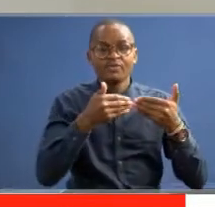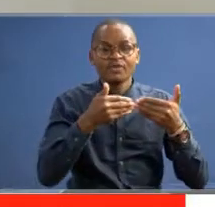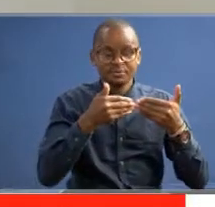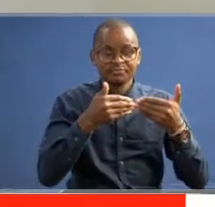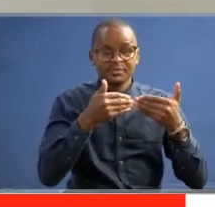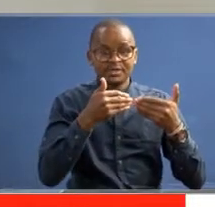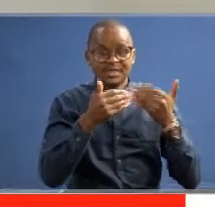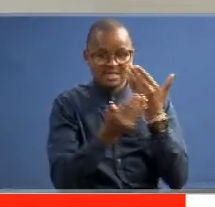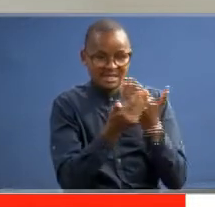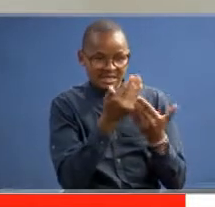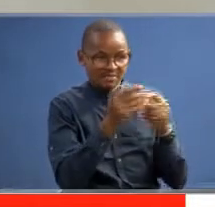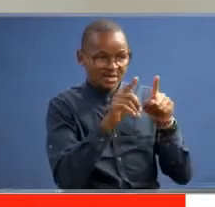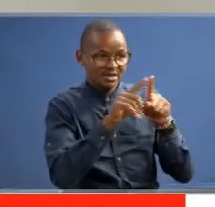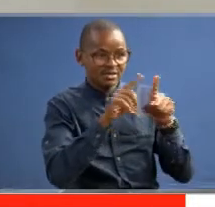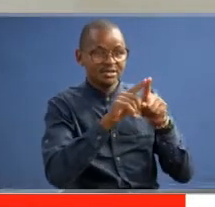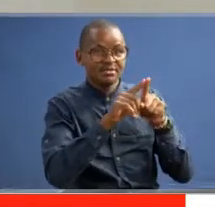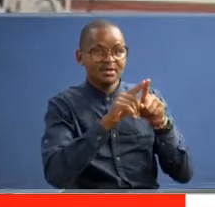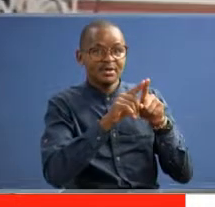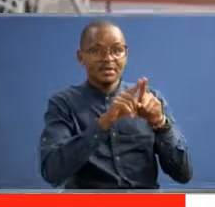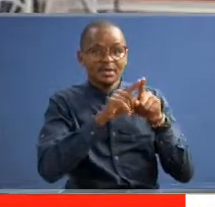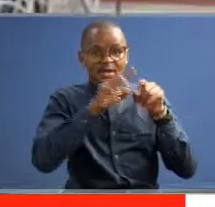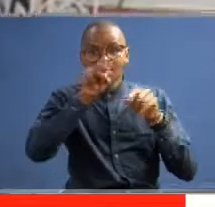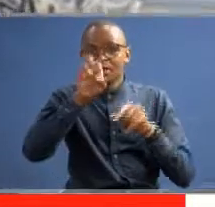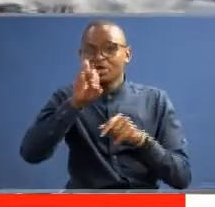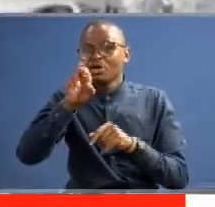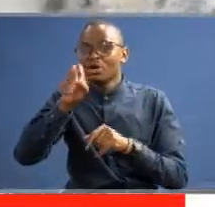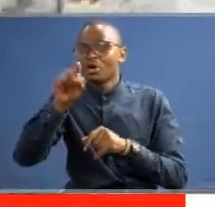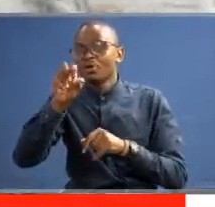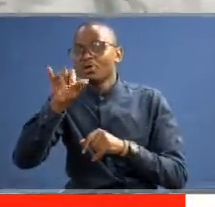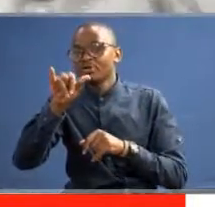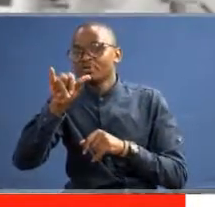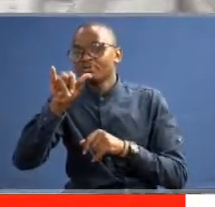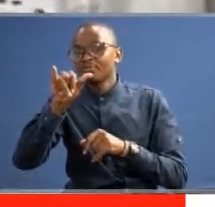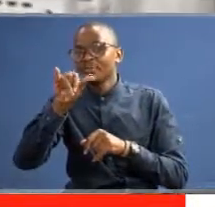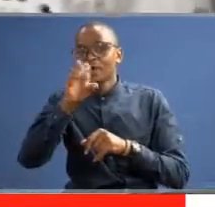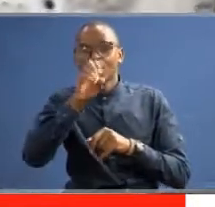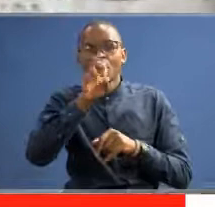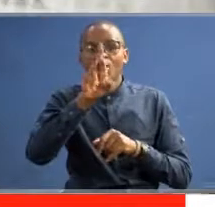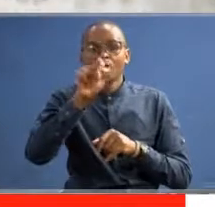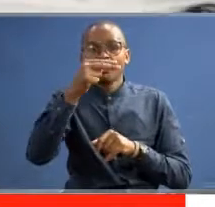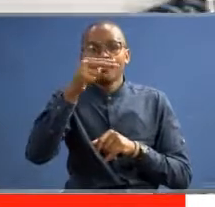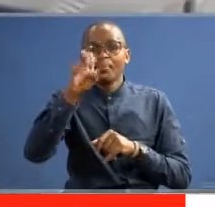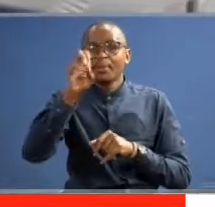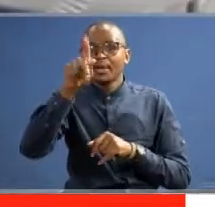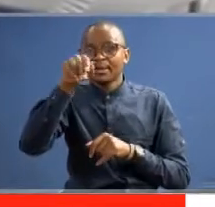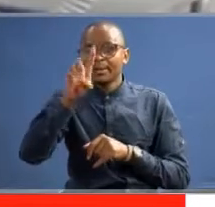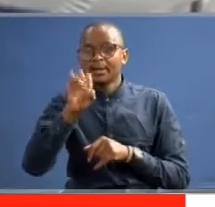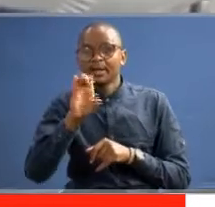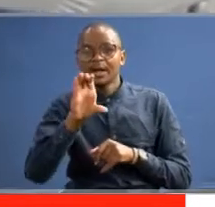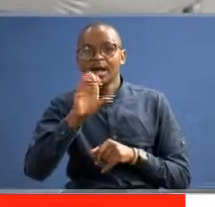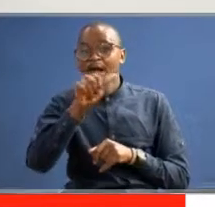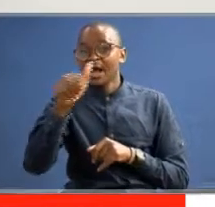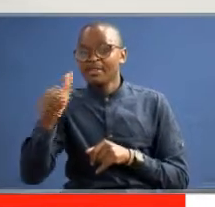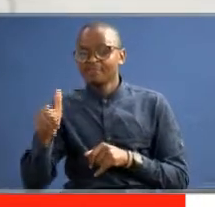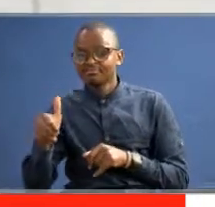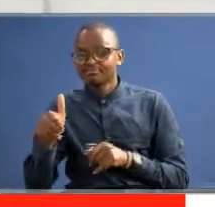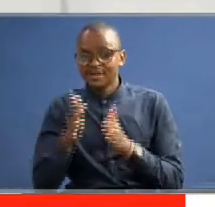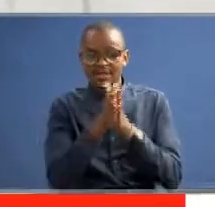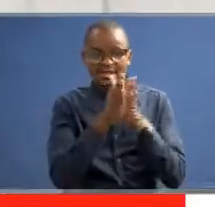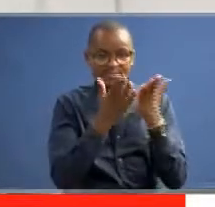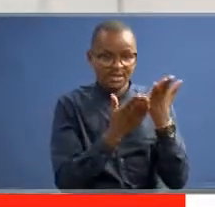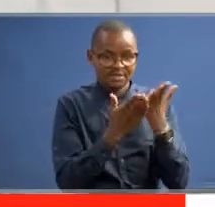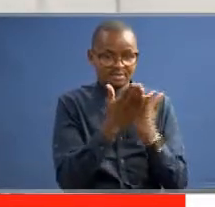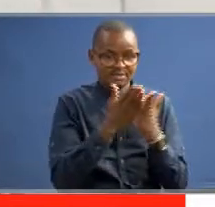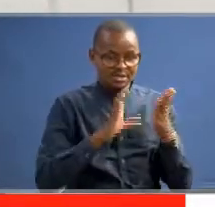in disciplines such as cardiology, neurology, urology and orthopedic surgery, among others. The Public